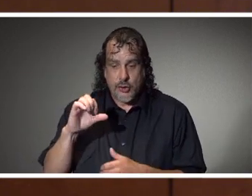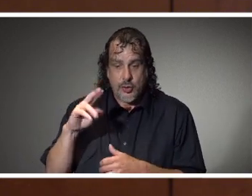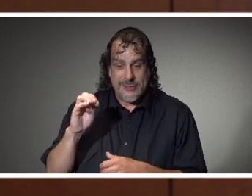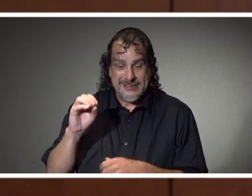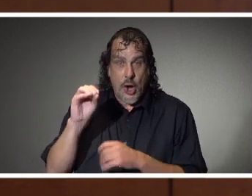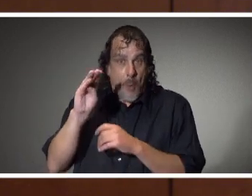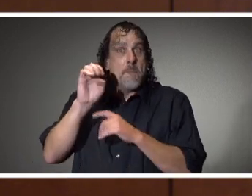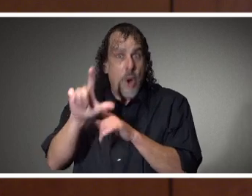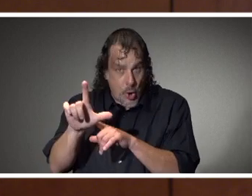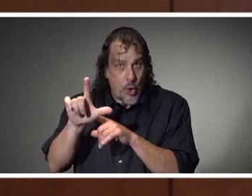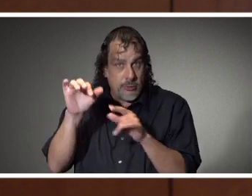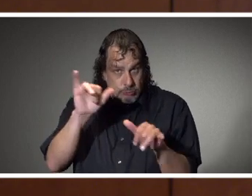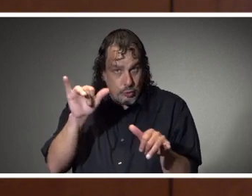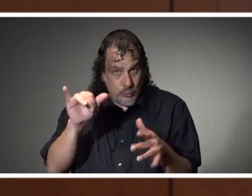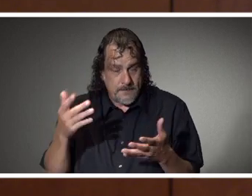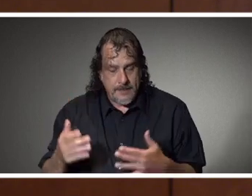now.